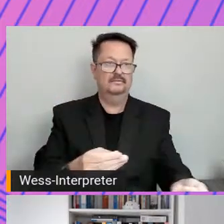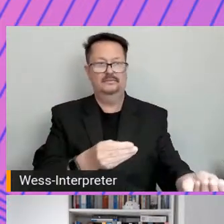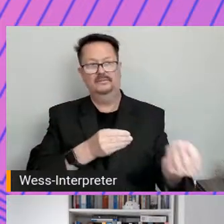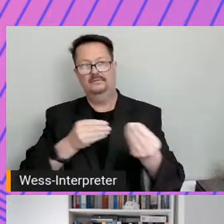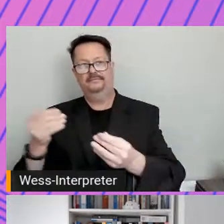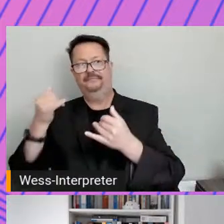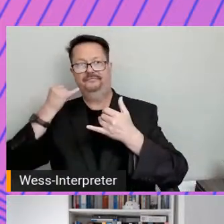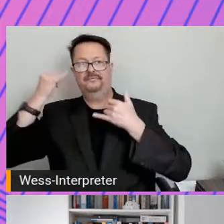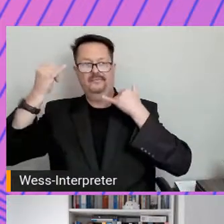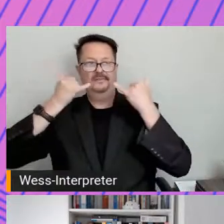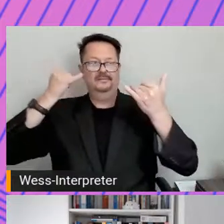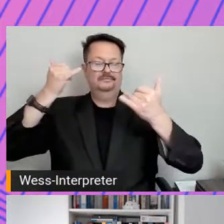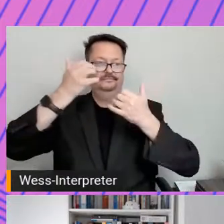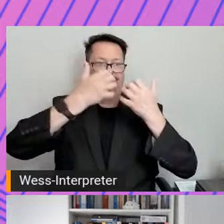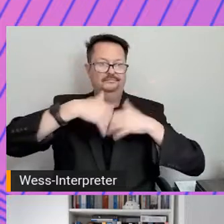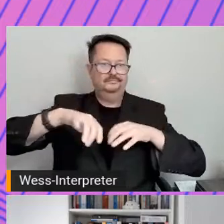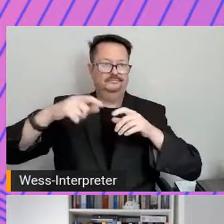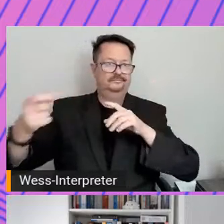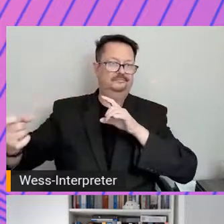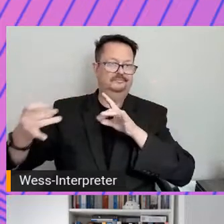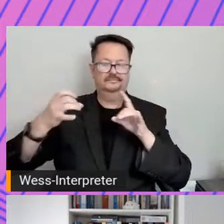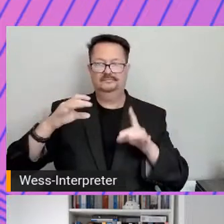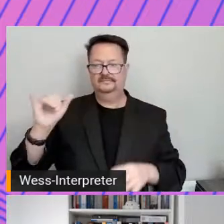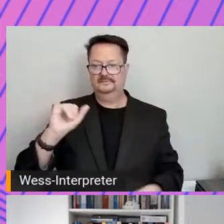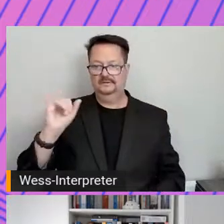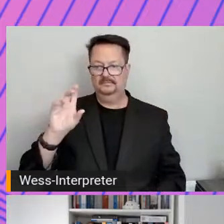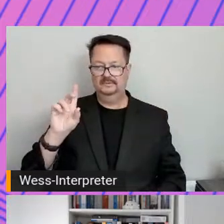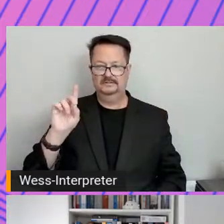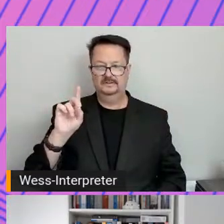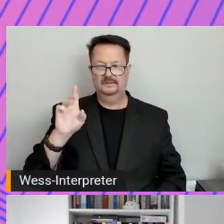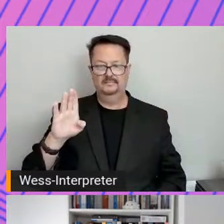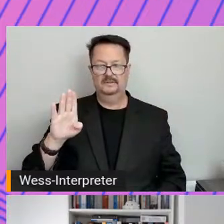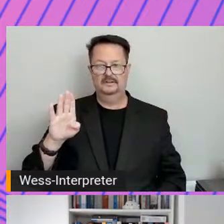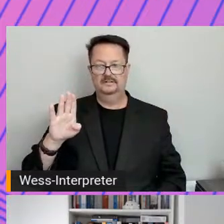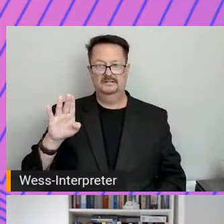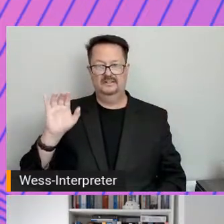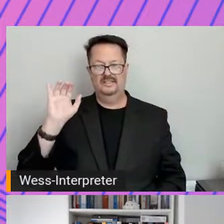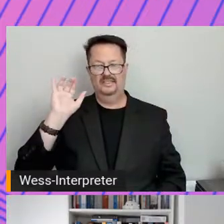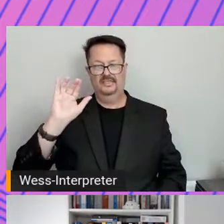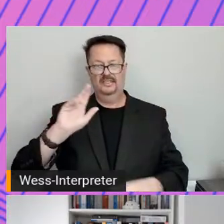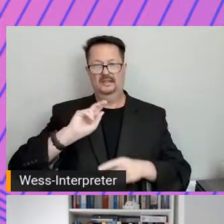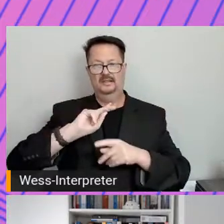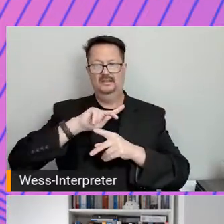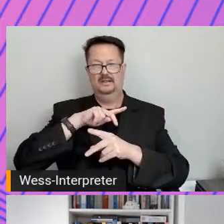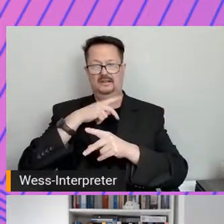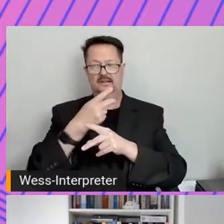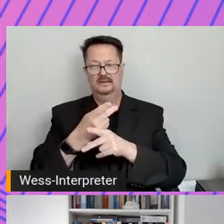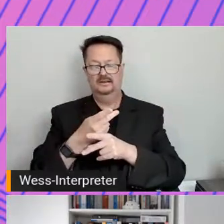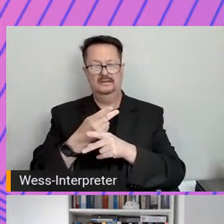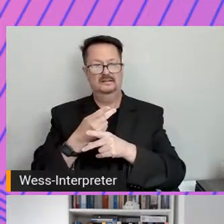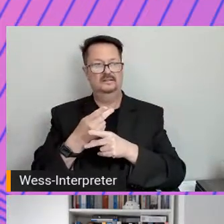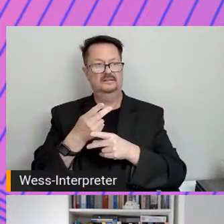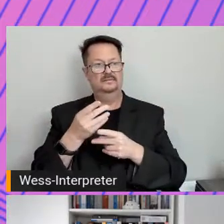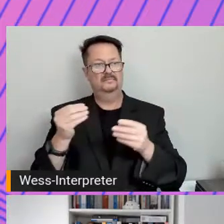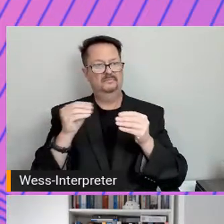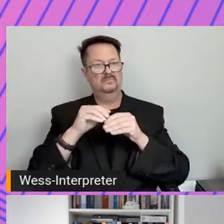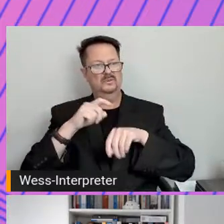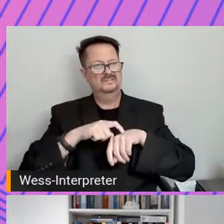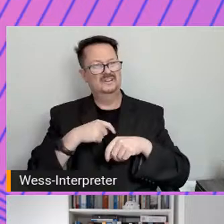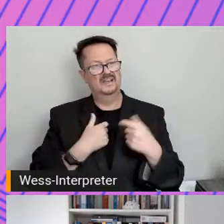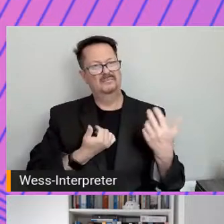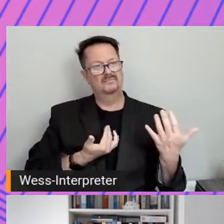downstream services like databases, in these type of workloads, more time is actually spent waiting than there is